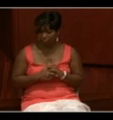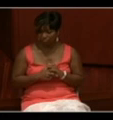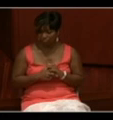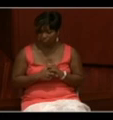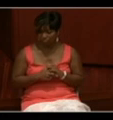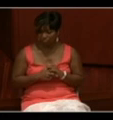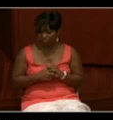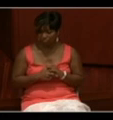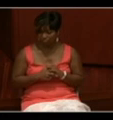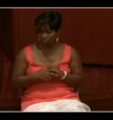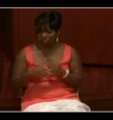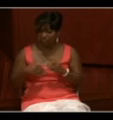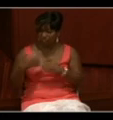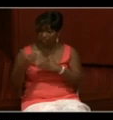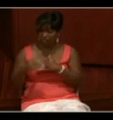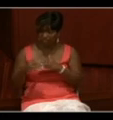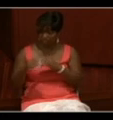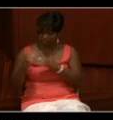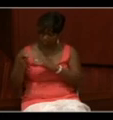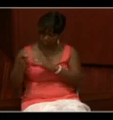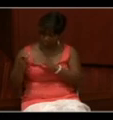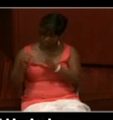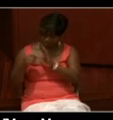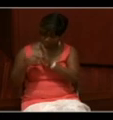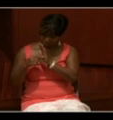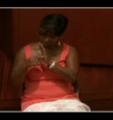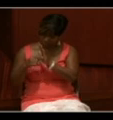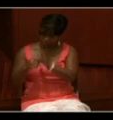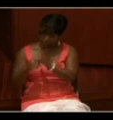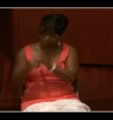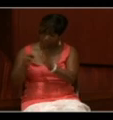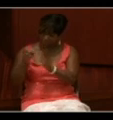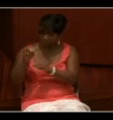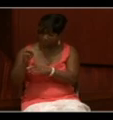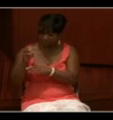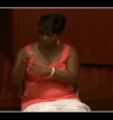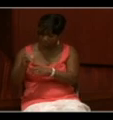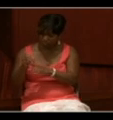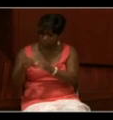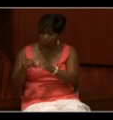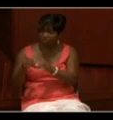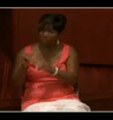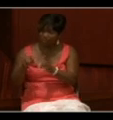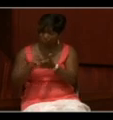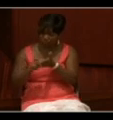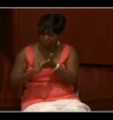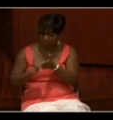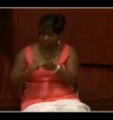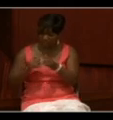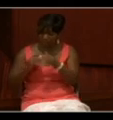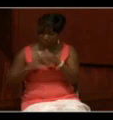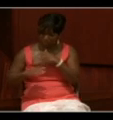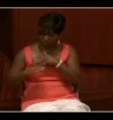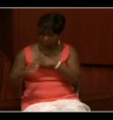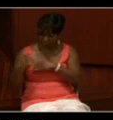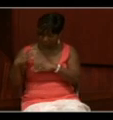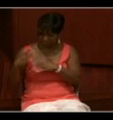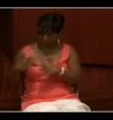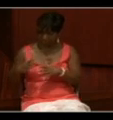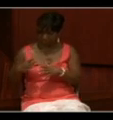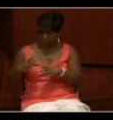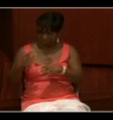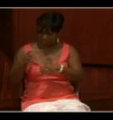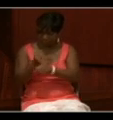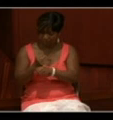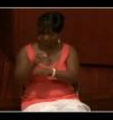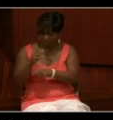So the next slide shows us a memo that was written by immigration officials that summarized Mary's family